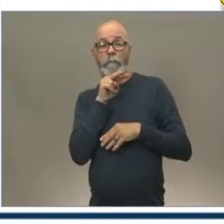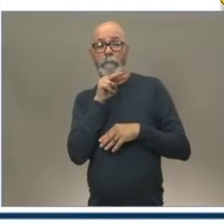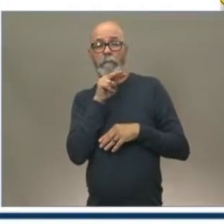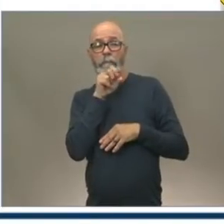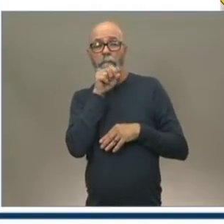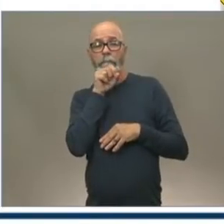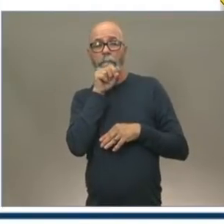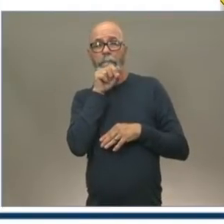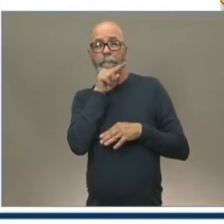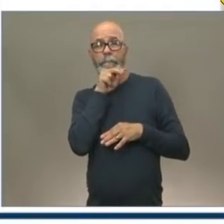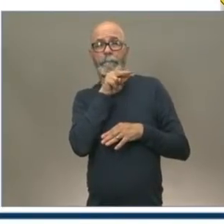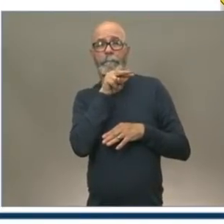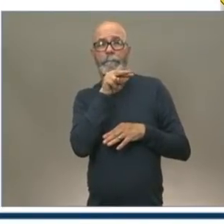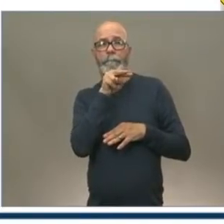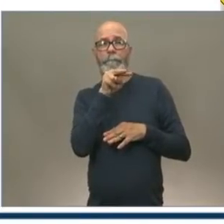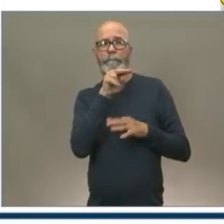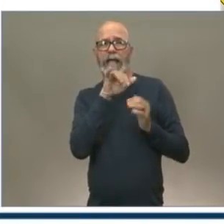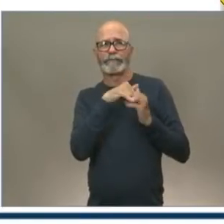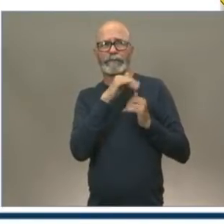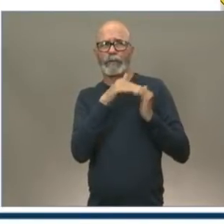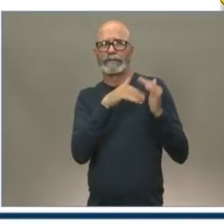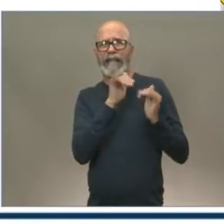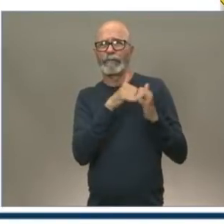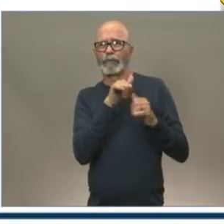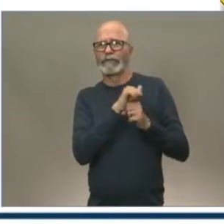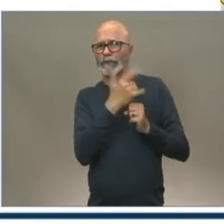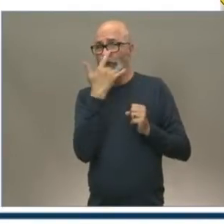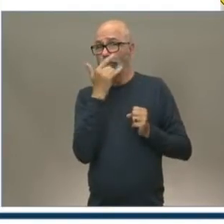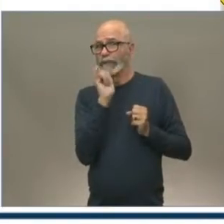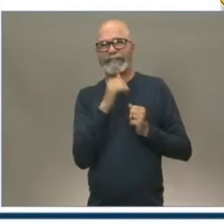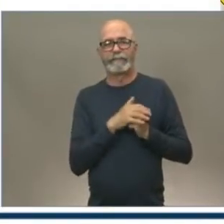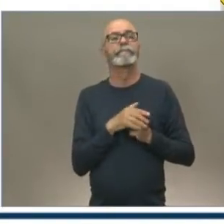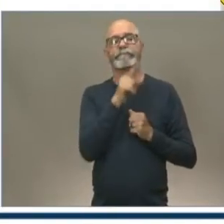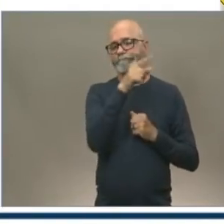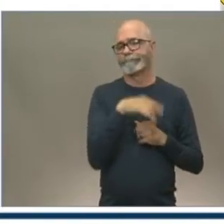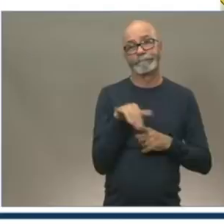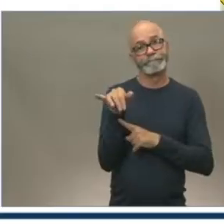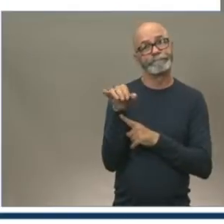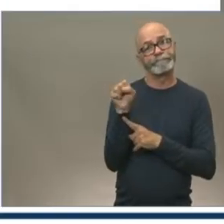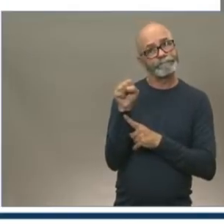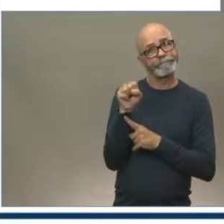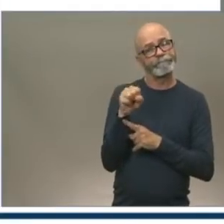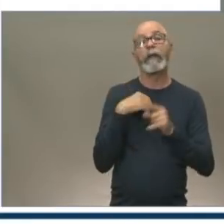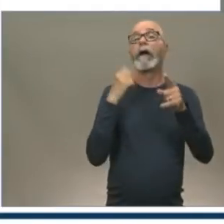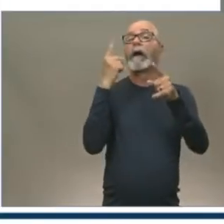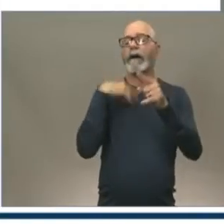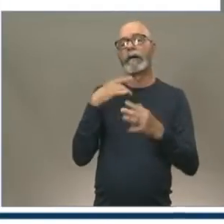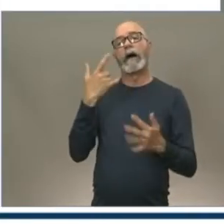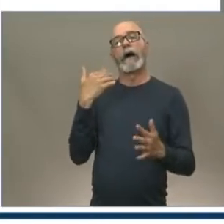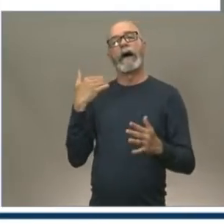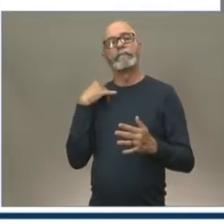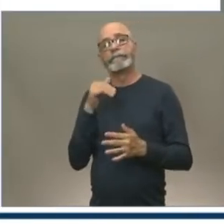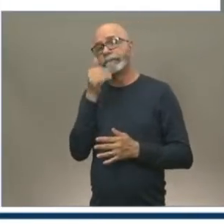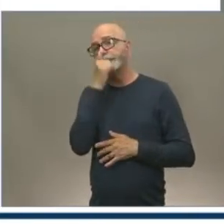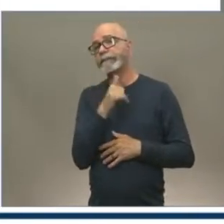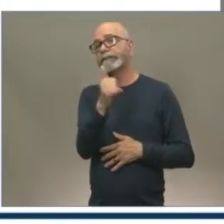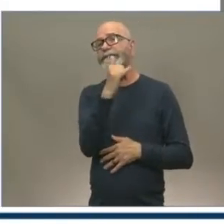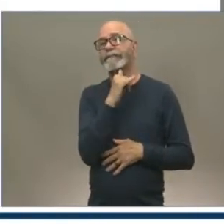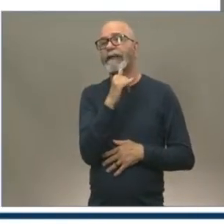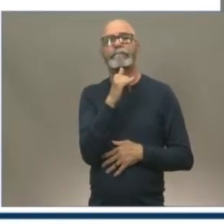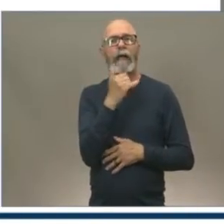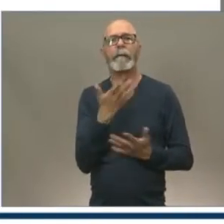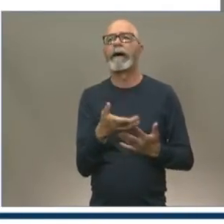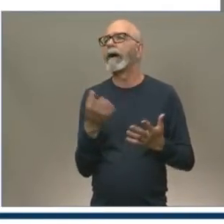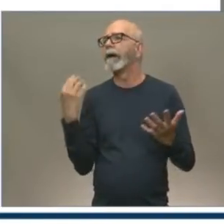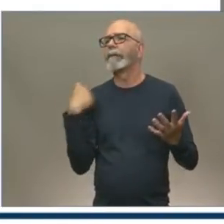thing? How does the follow-up process work? So we do audits, but that's one of the things we got team, we're working with right now. How do we increase our oversight